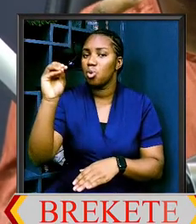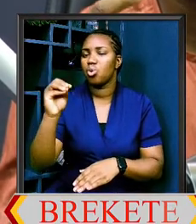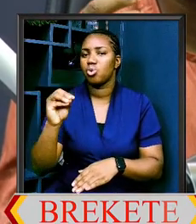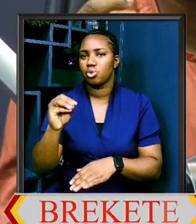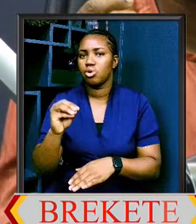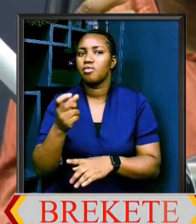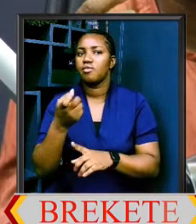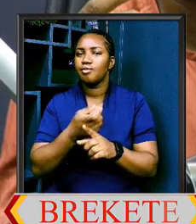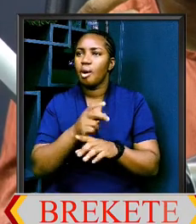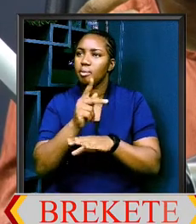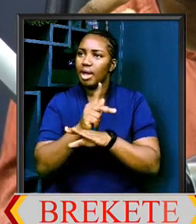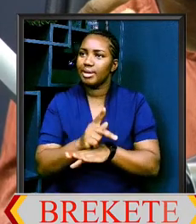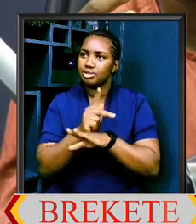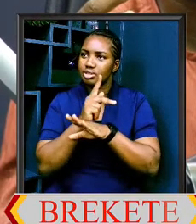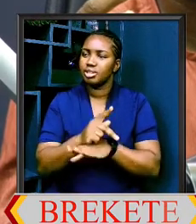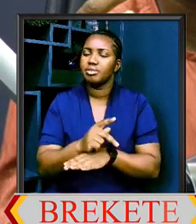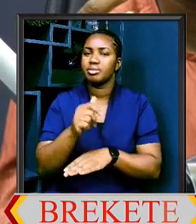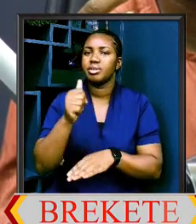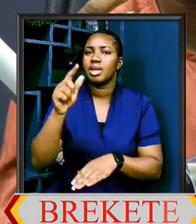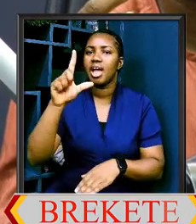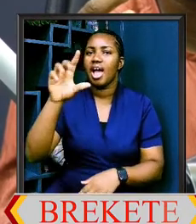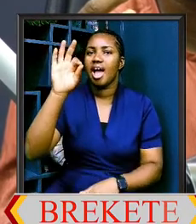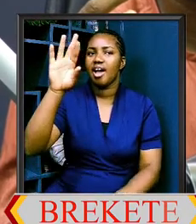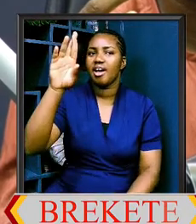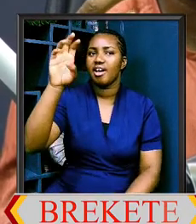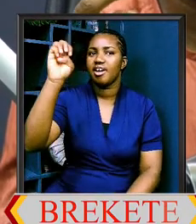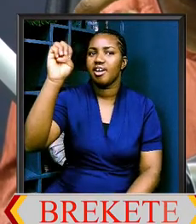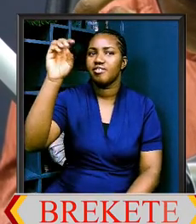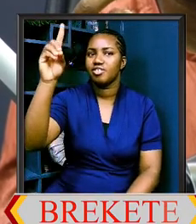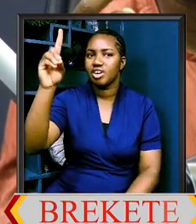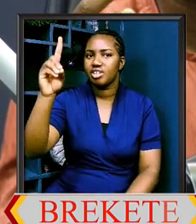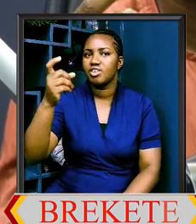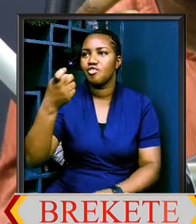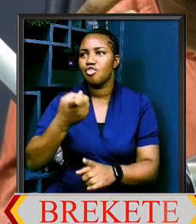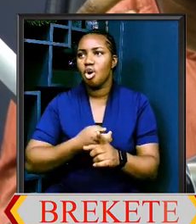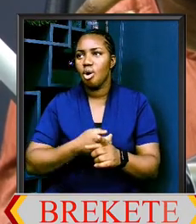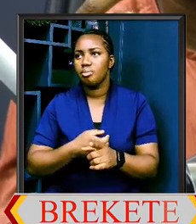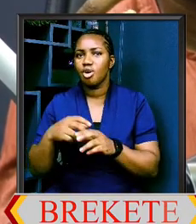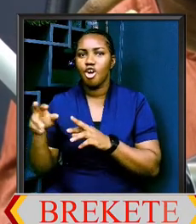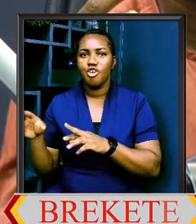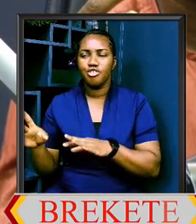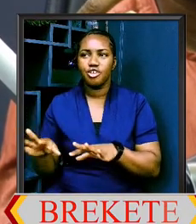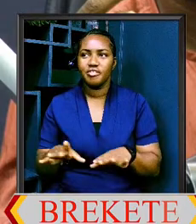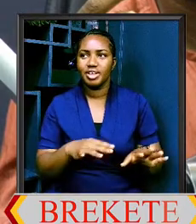Kaduna. Alfred Okpara from River State is late.